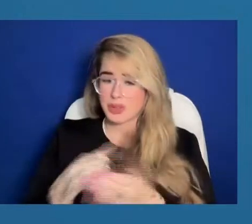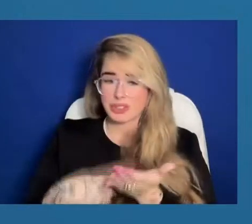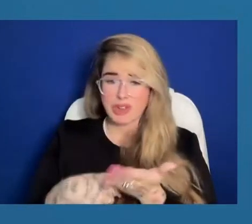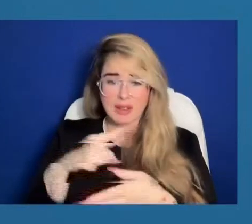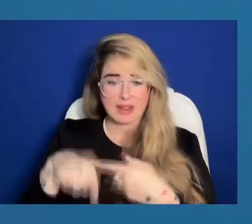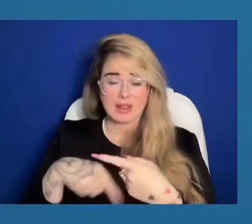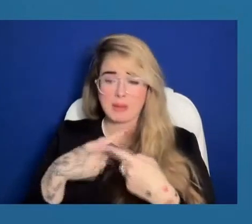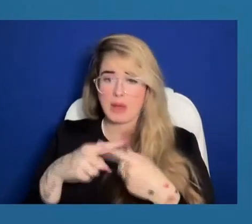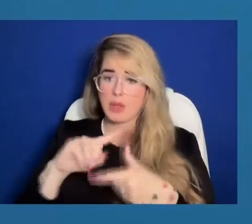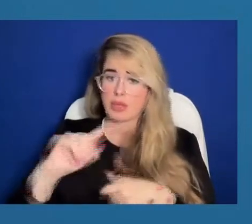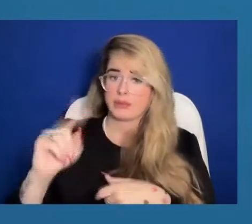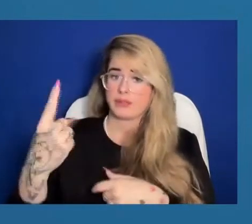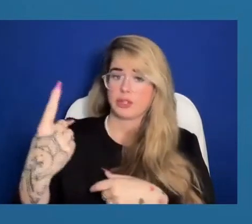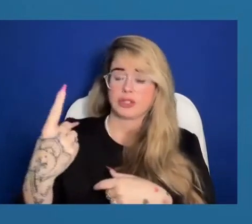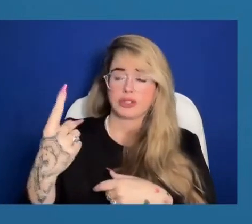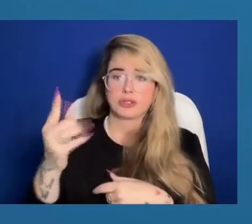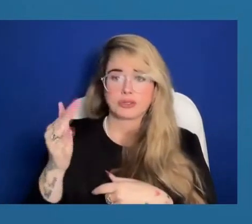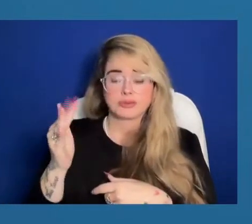first world